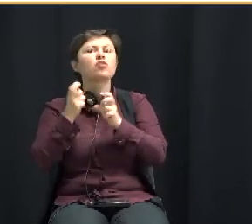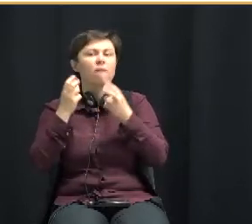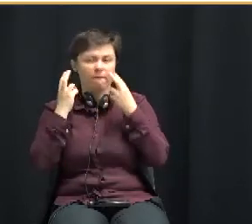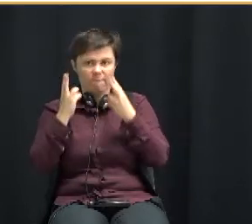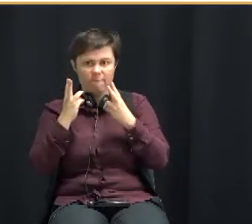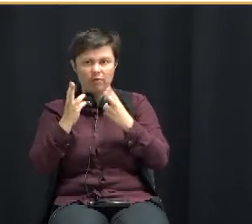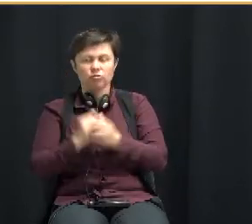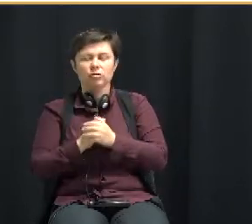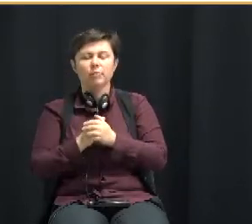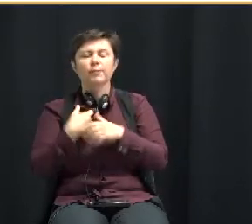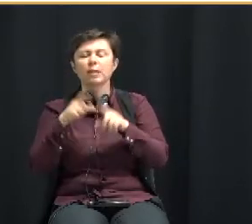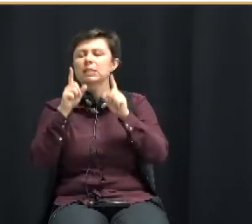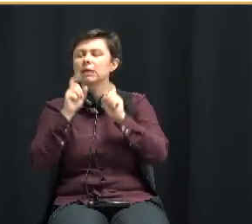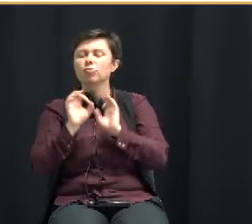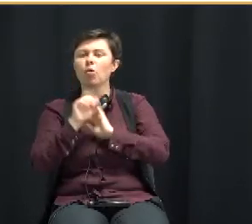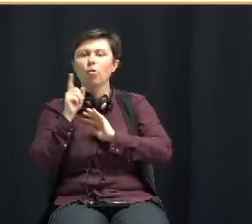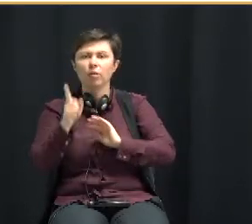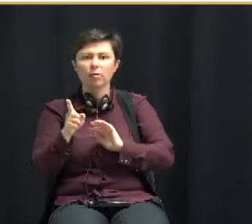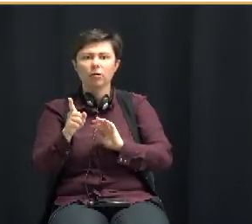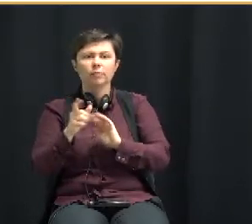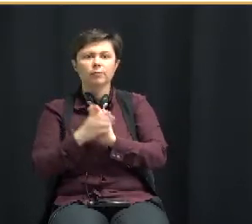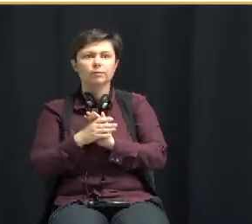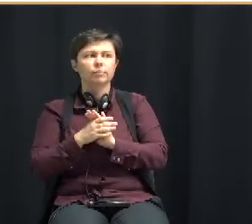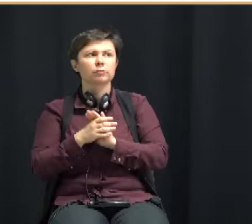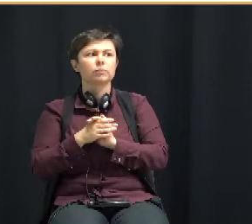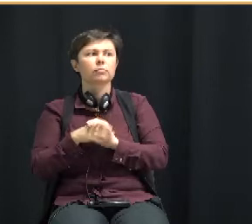seems to be the most important. And I will start